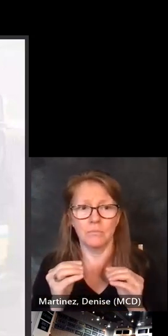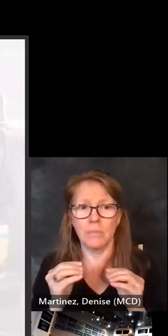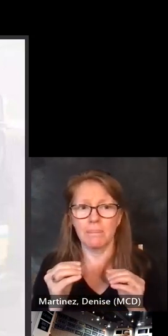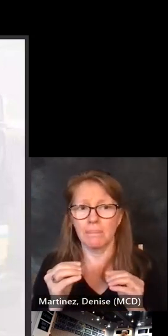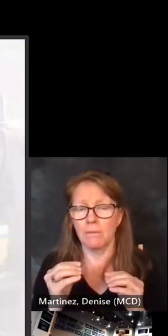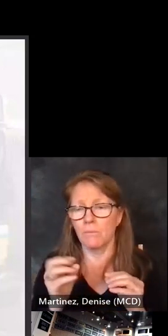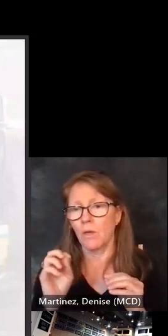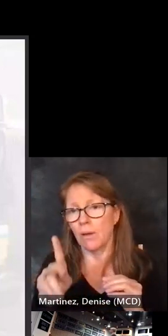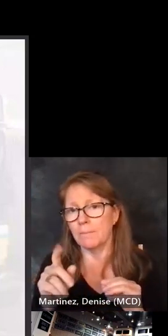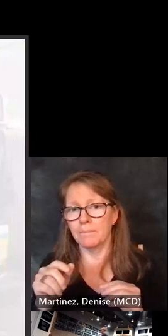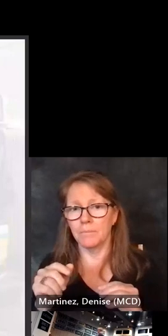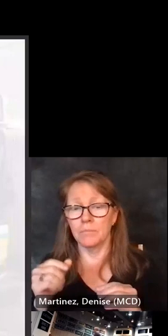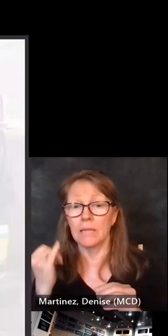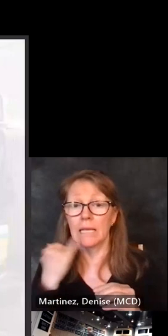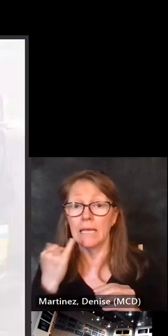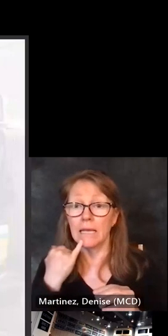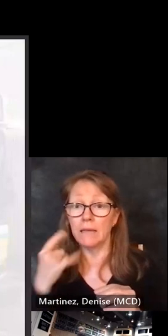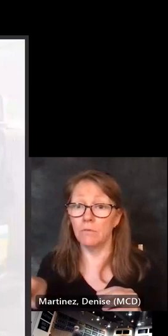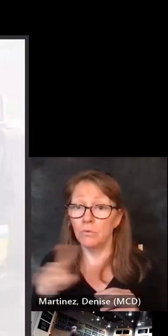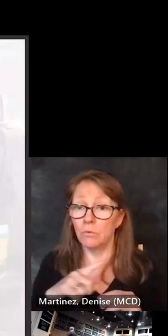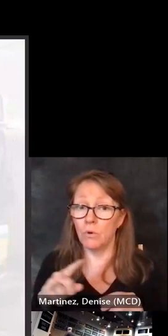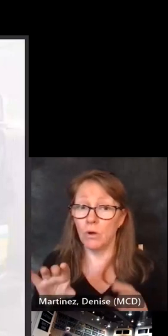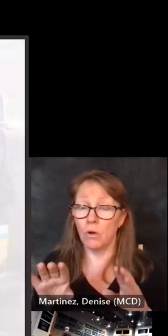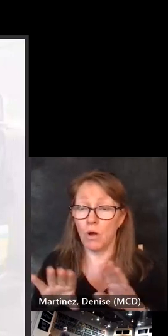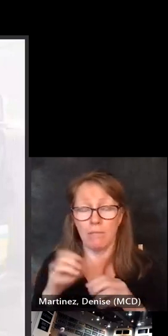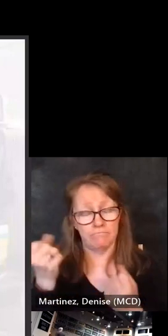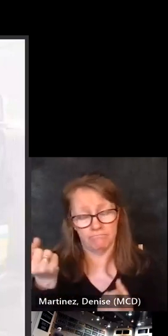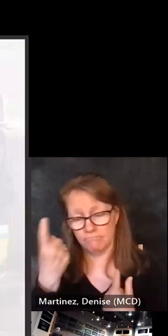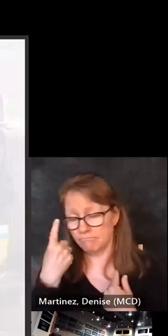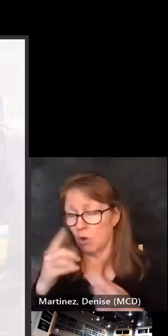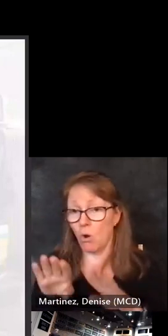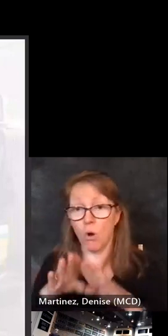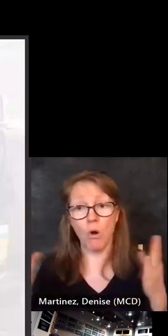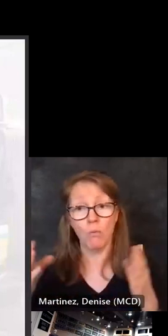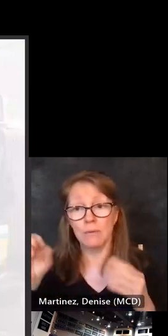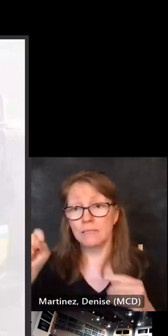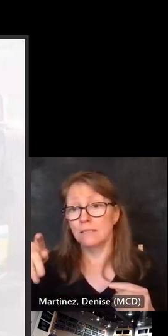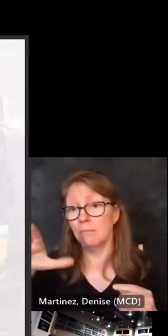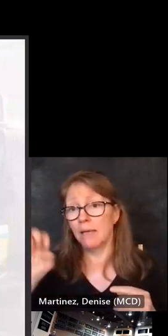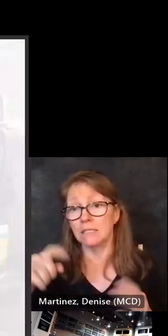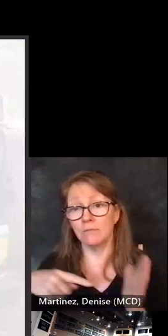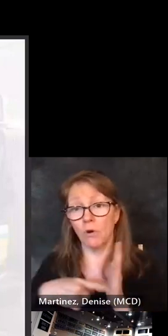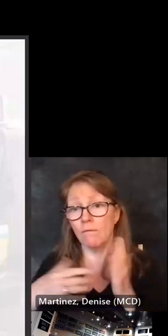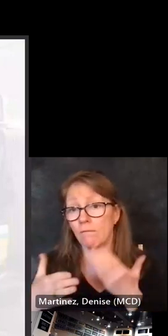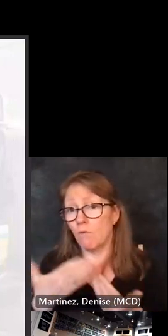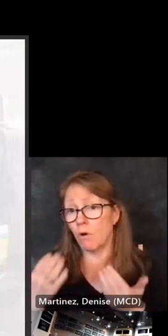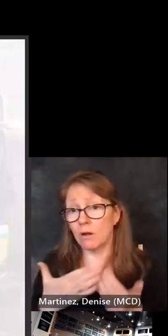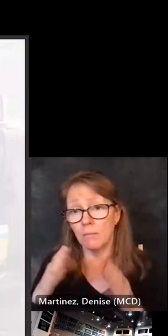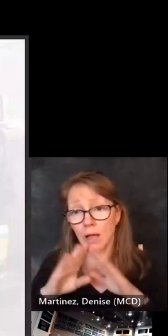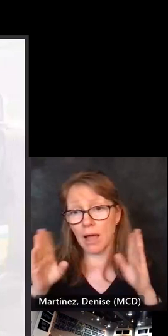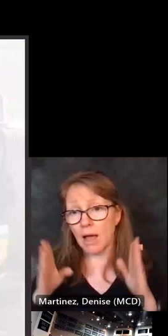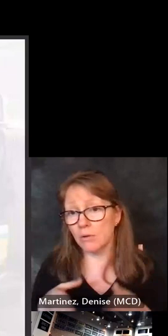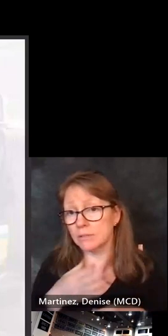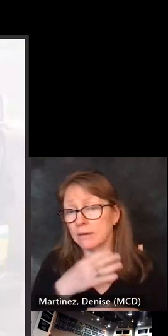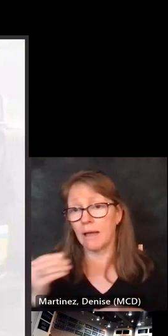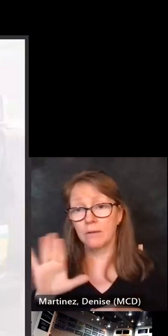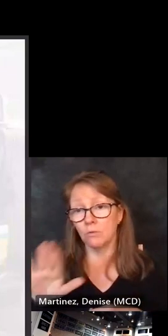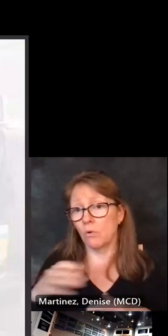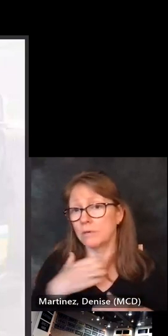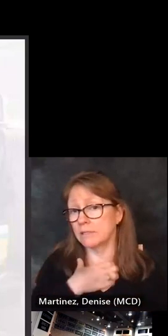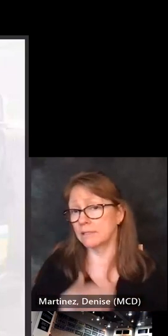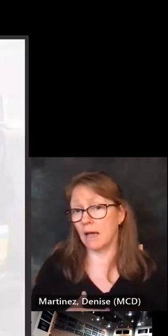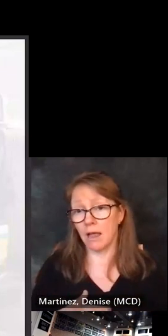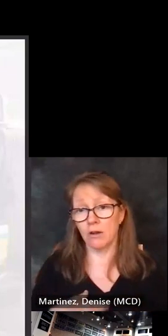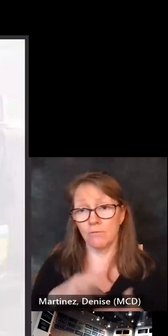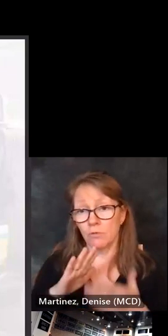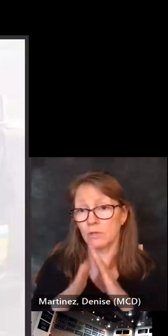to open up space for affordable housing and all any other development that's desired by the community on this